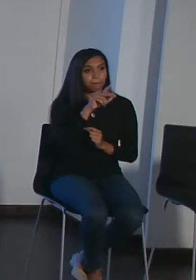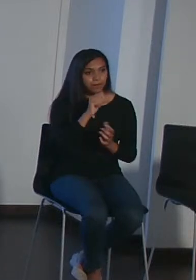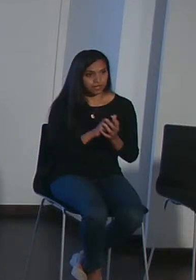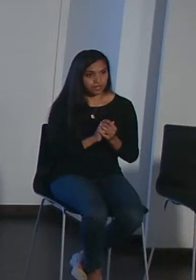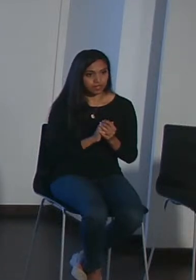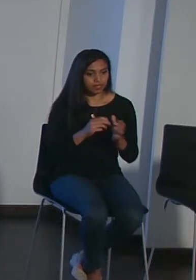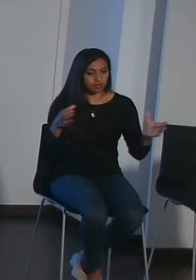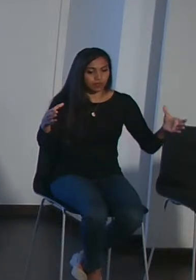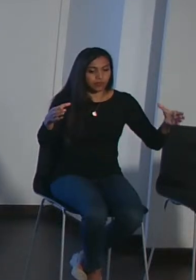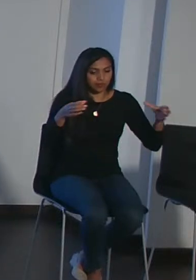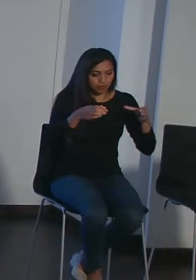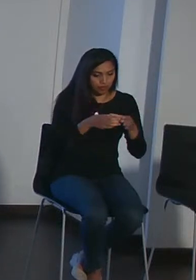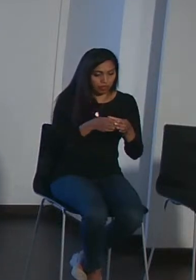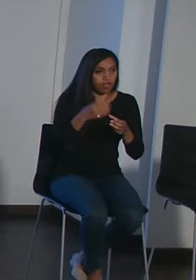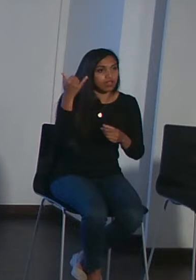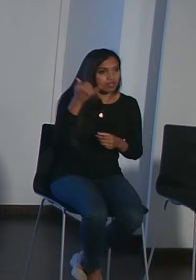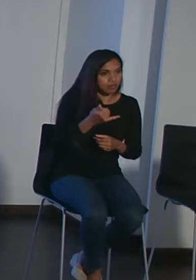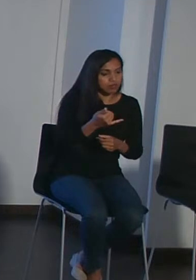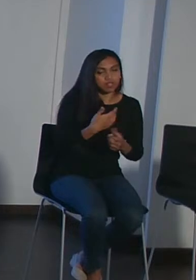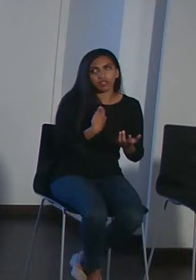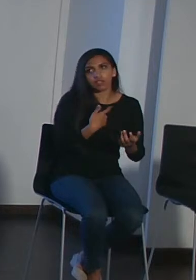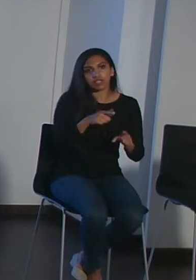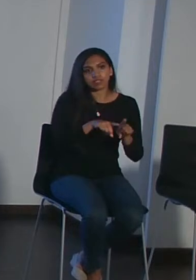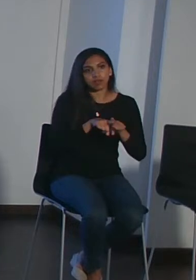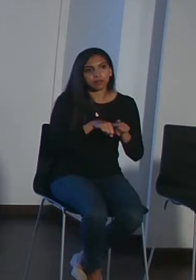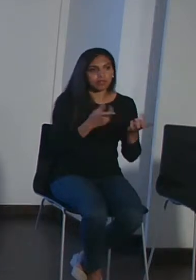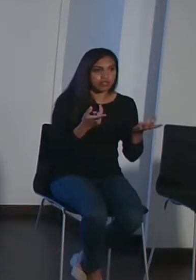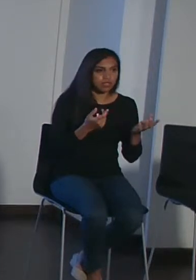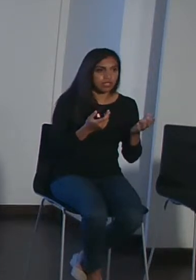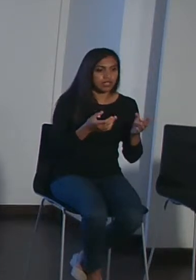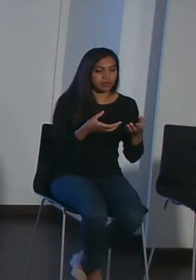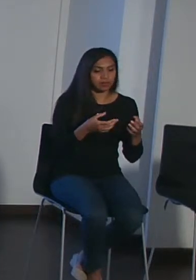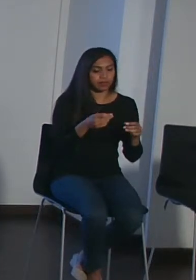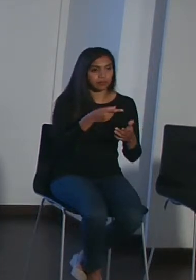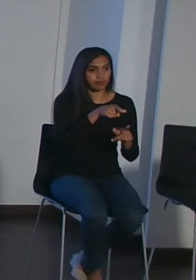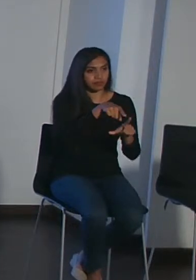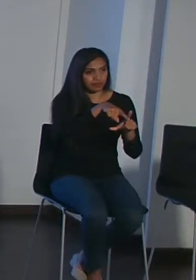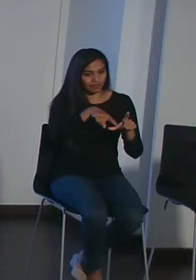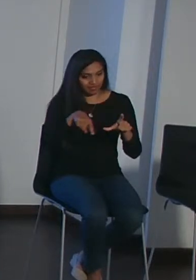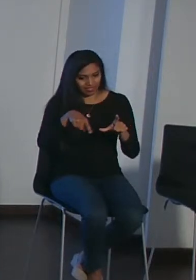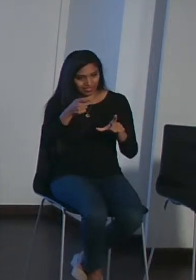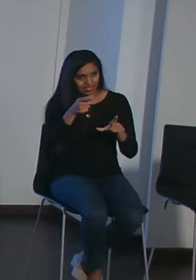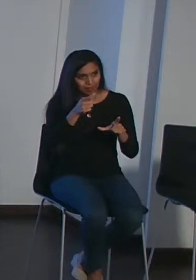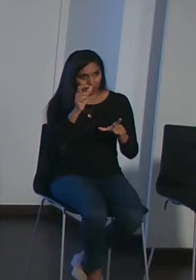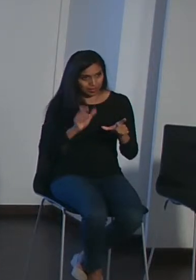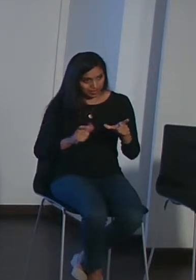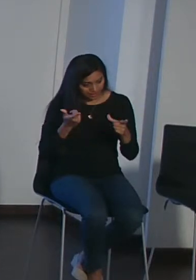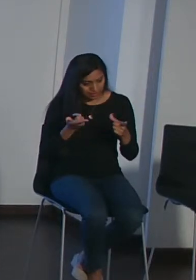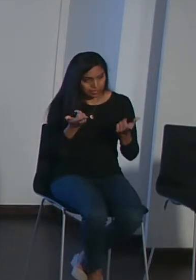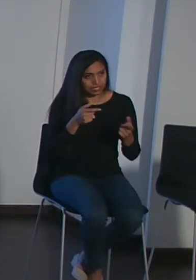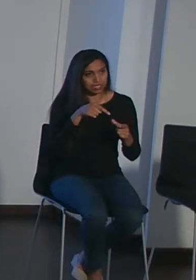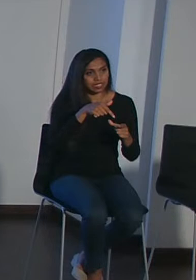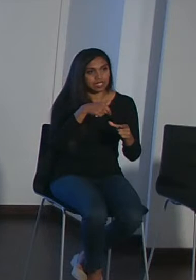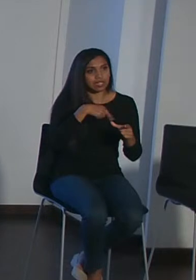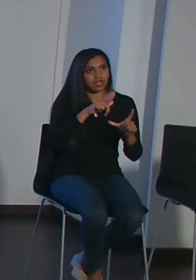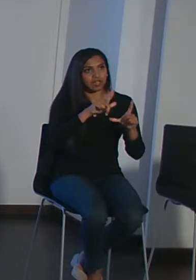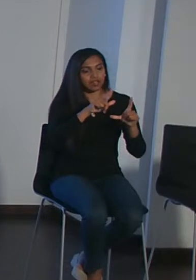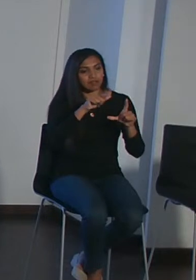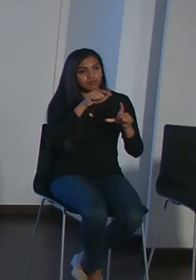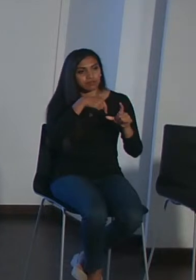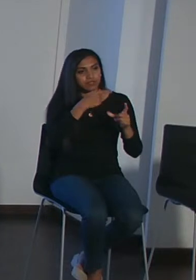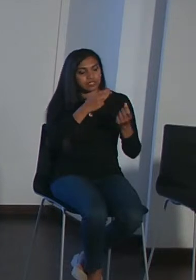we deal with architecture, we deal with places and spaces, and they definitely become a space for the dialogue to